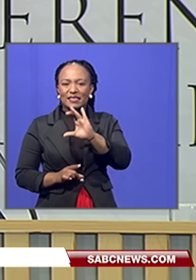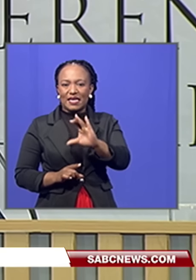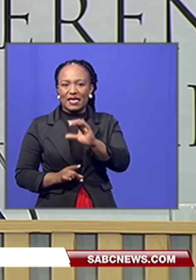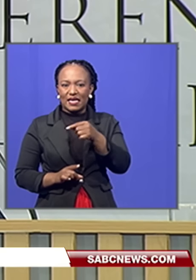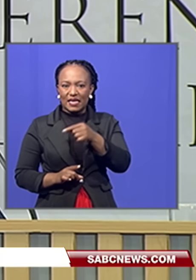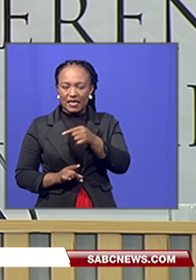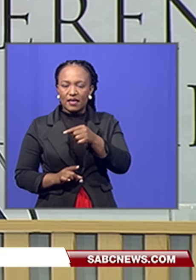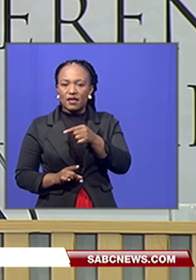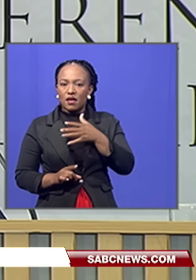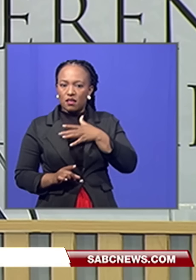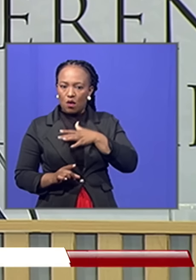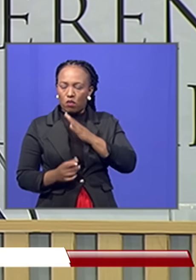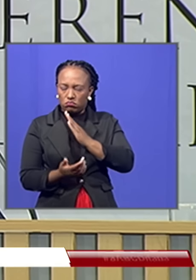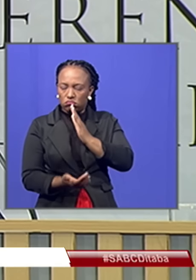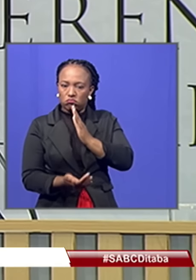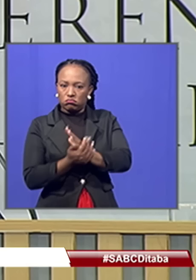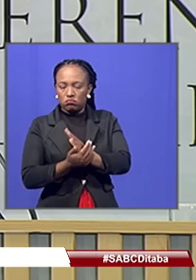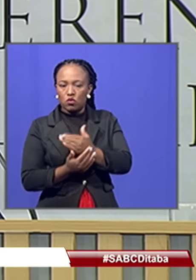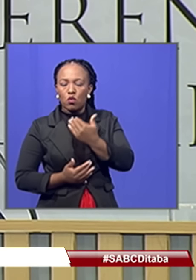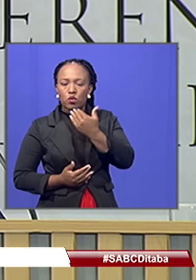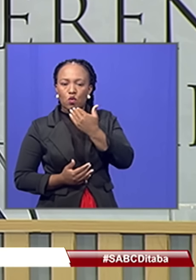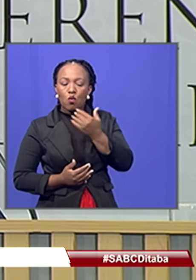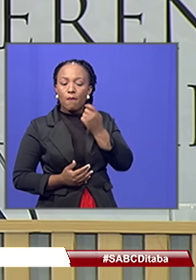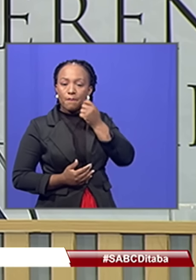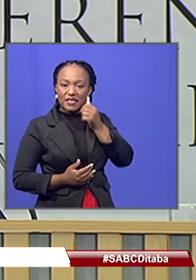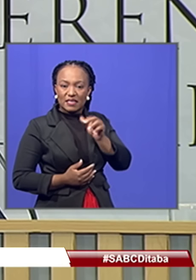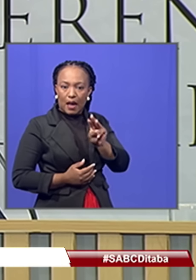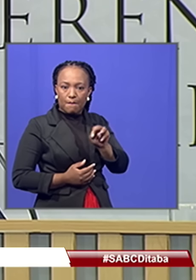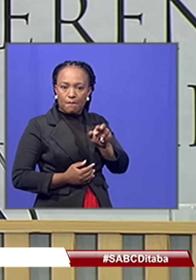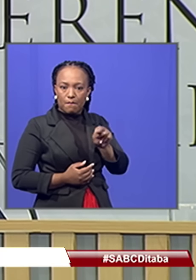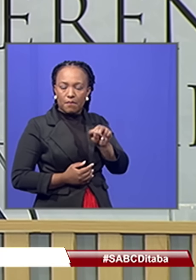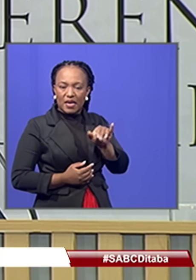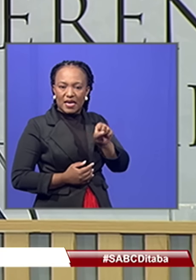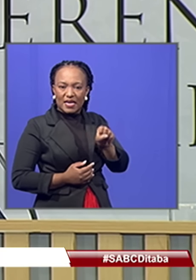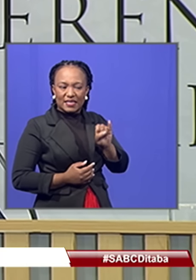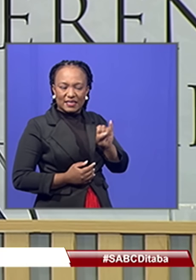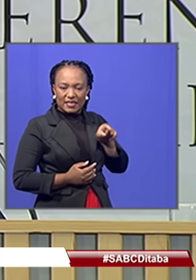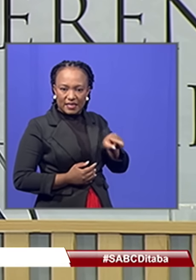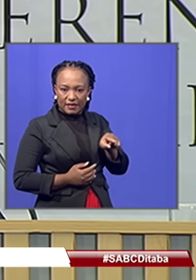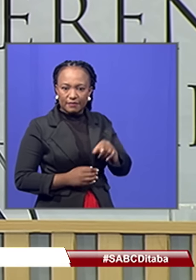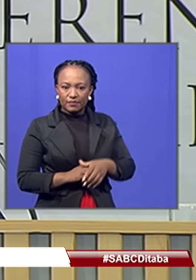wanted definitely to ascertain with Mr. Mnisi that fact.